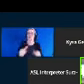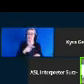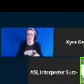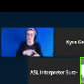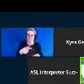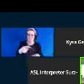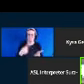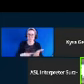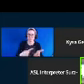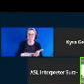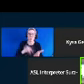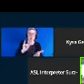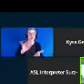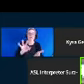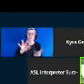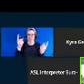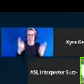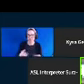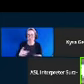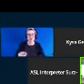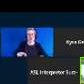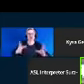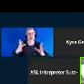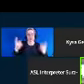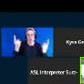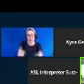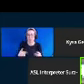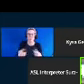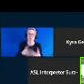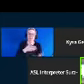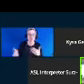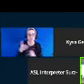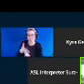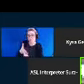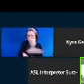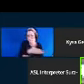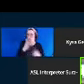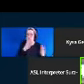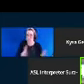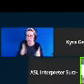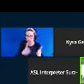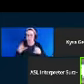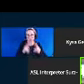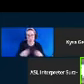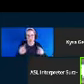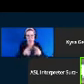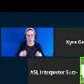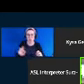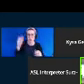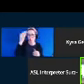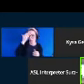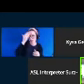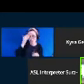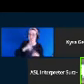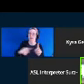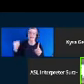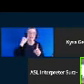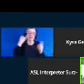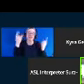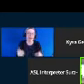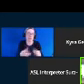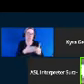event does happen in your community, despite all of your best laid plans and your awareness and your assessments and so forth. So if we can go to the first slide,